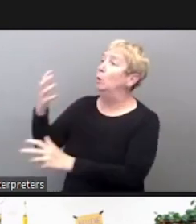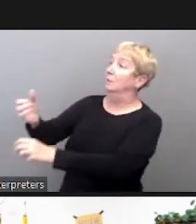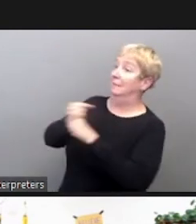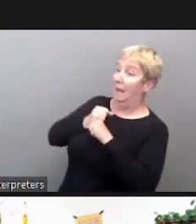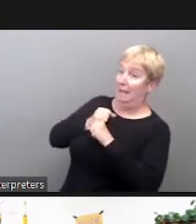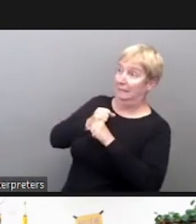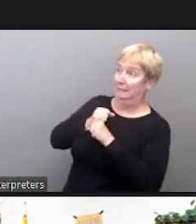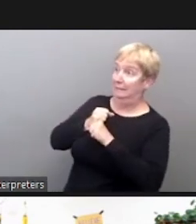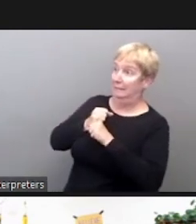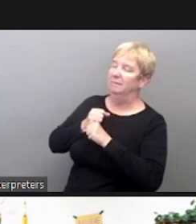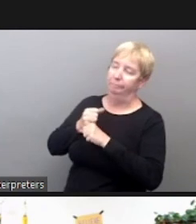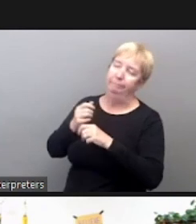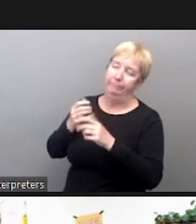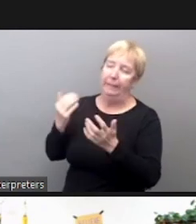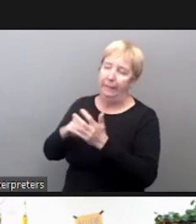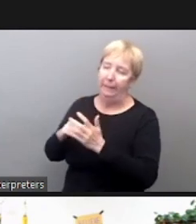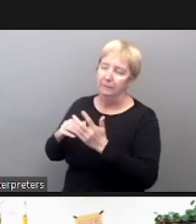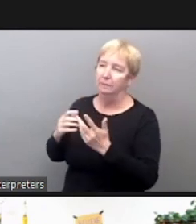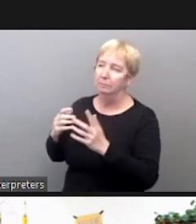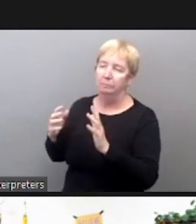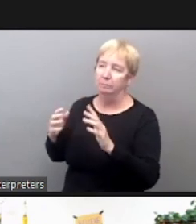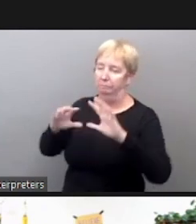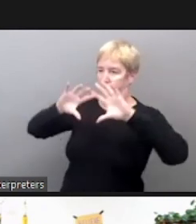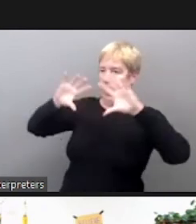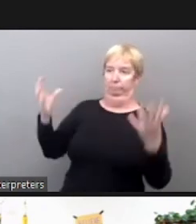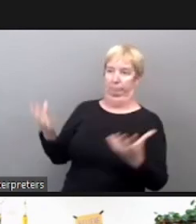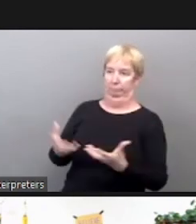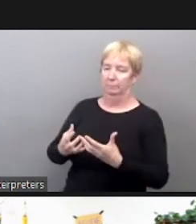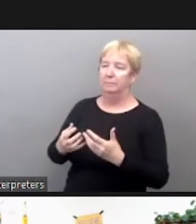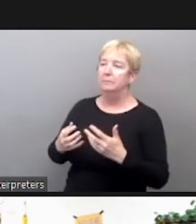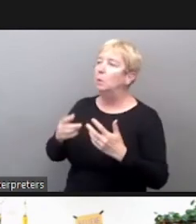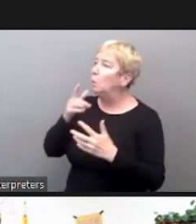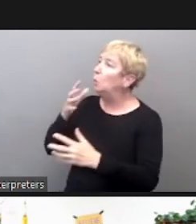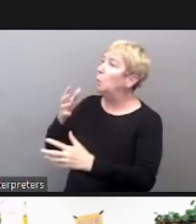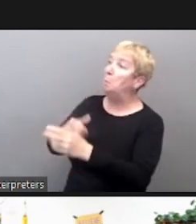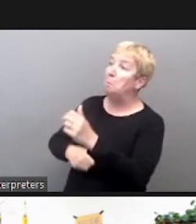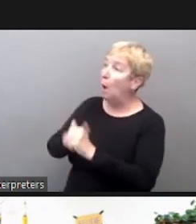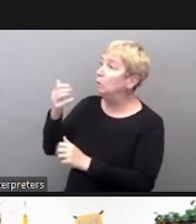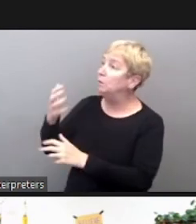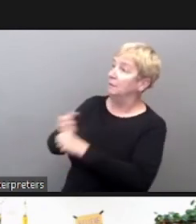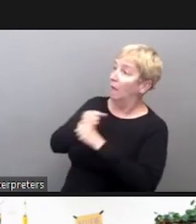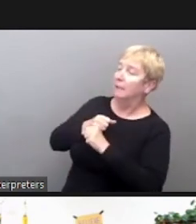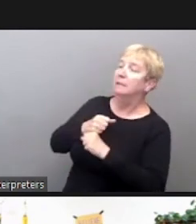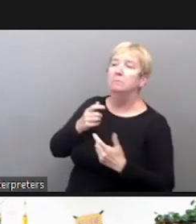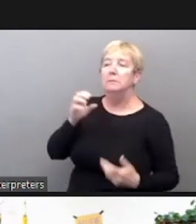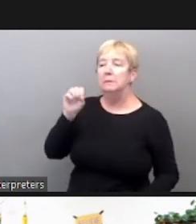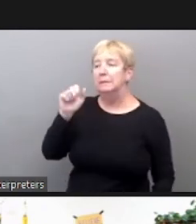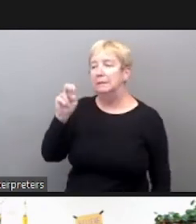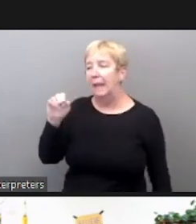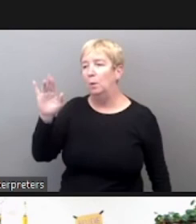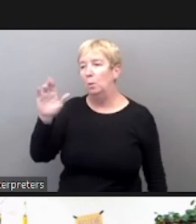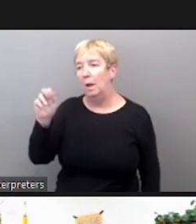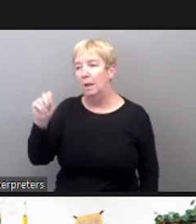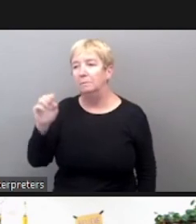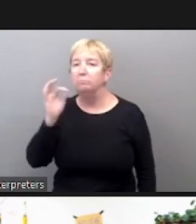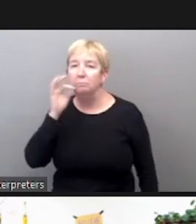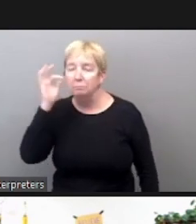were over the whole group is San Juan American Indian,